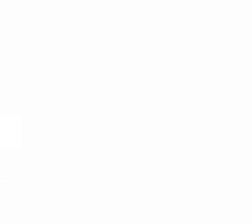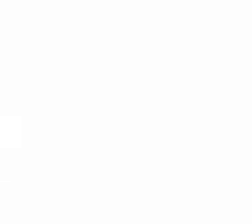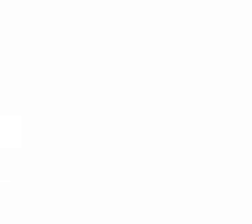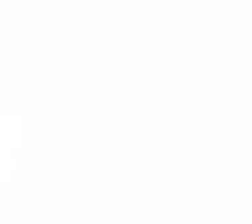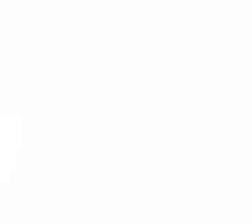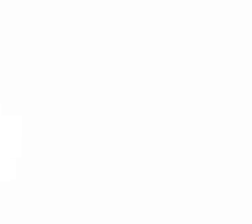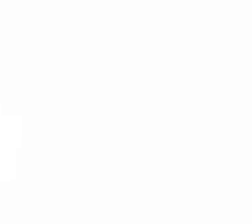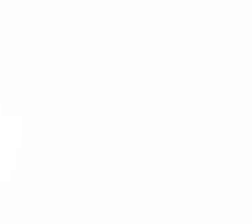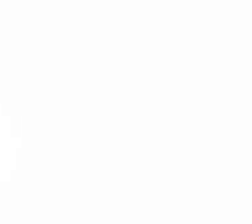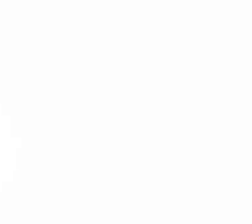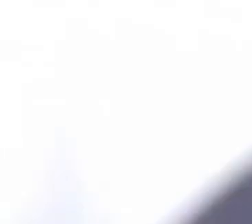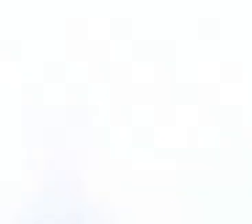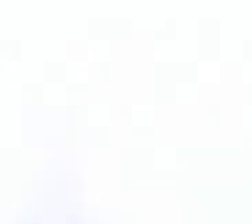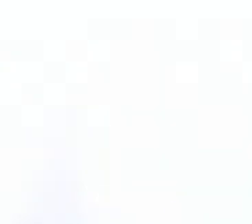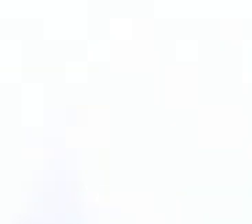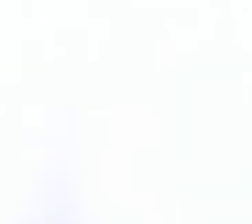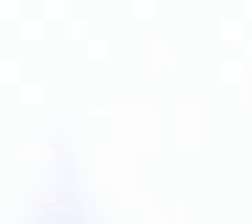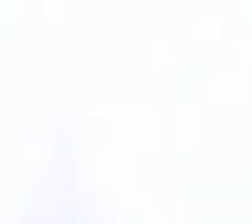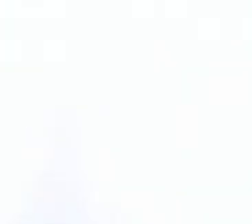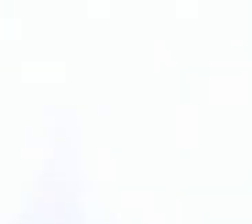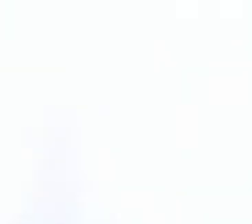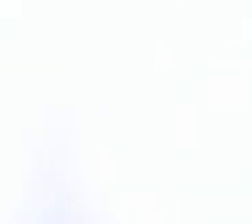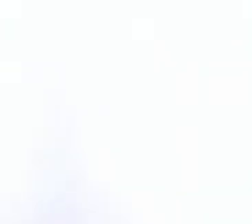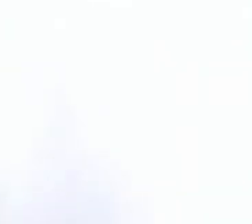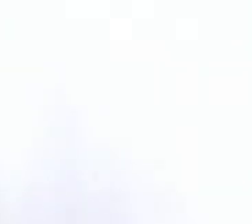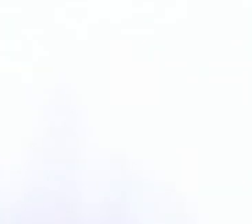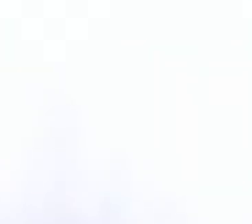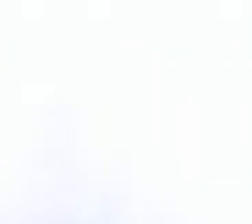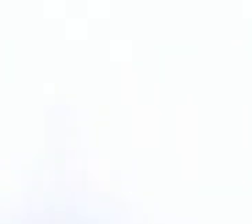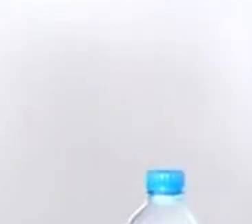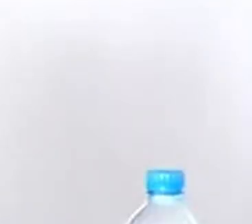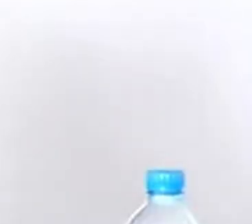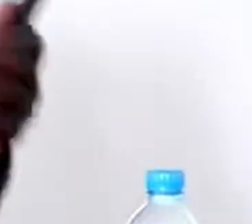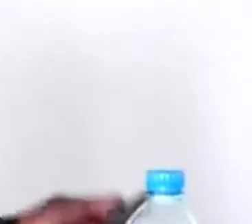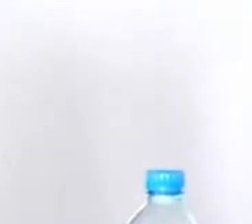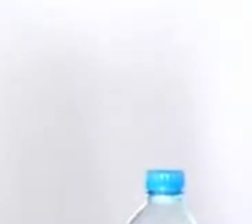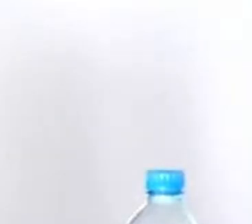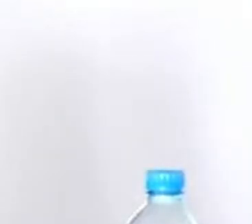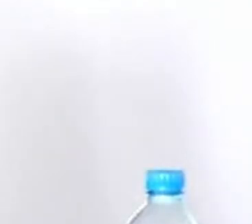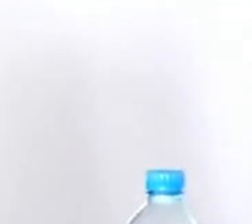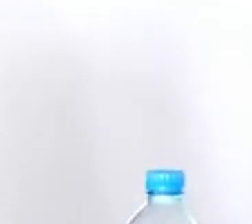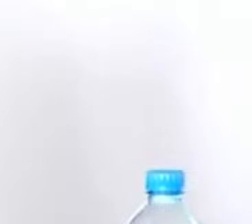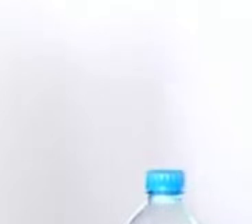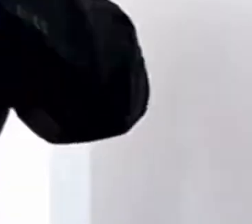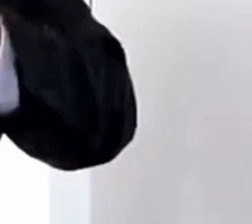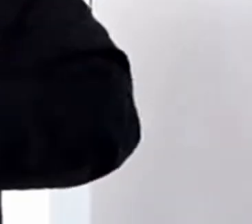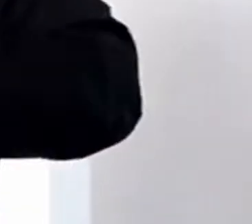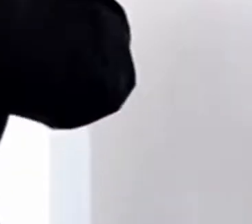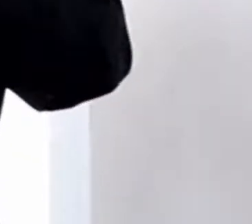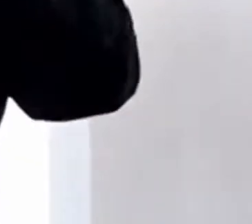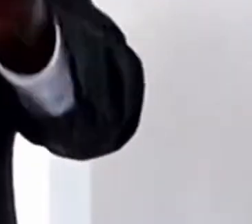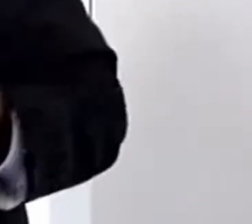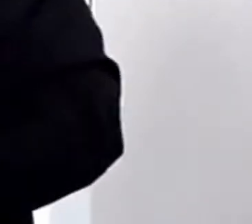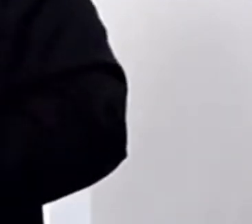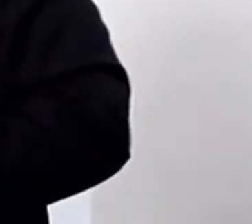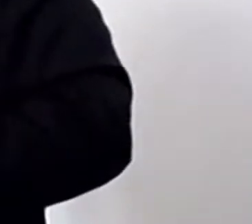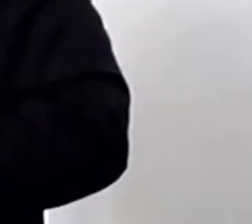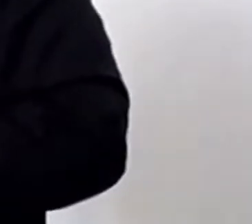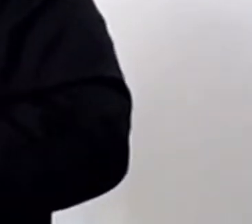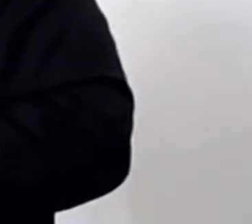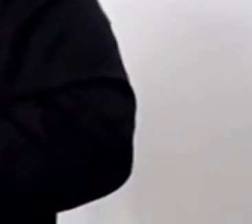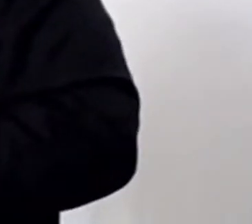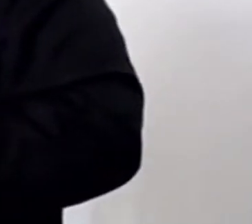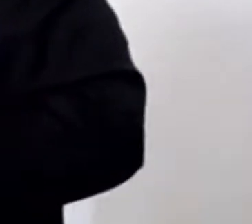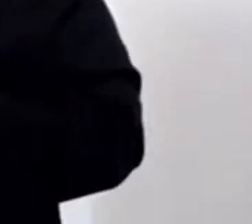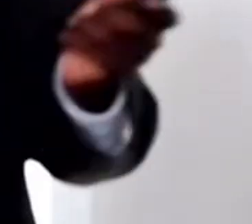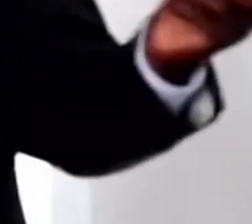Parliamentary Library Department, the Monitoring and Evaluation Department, and the Committee Department. The officers were also taken